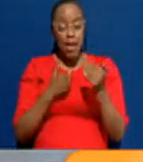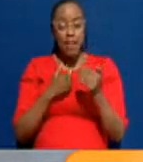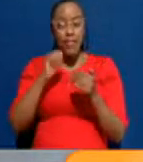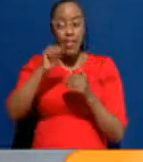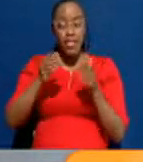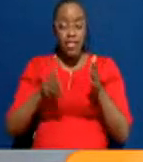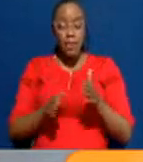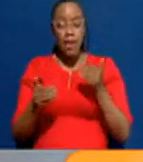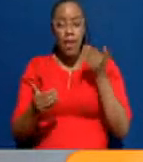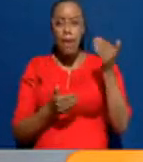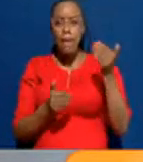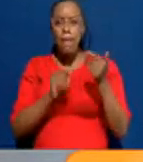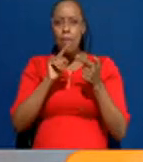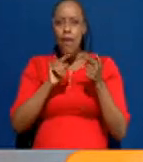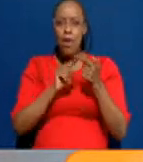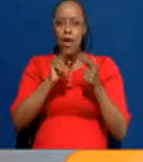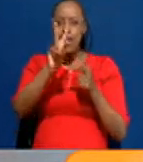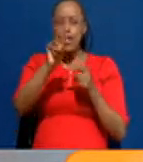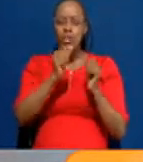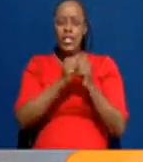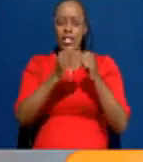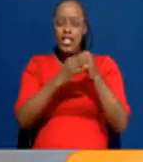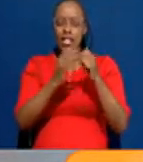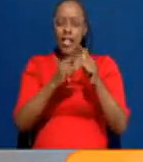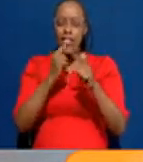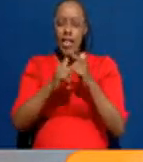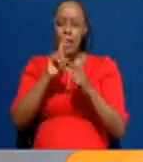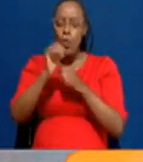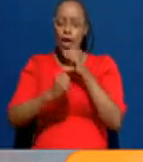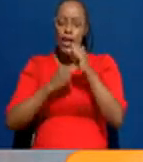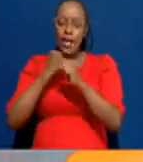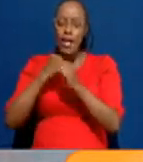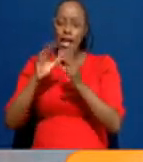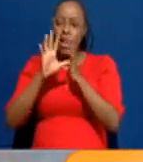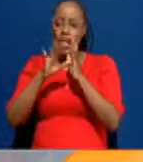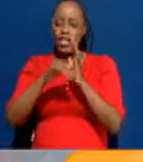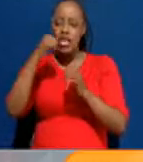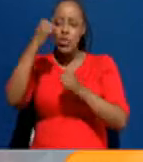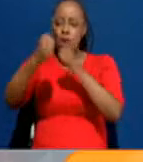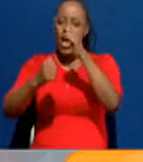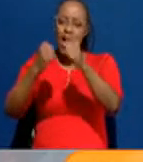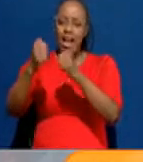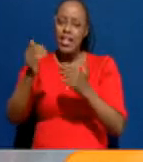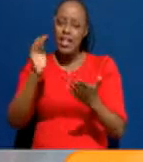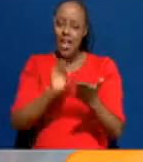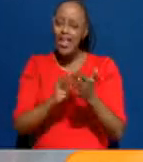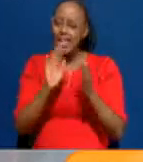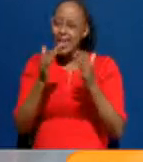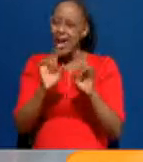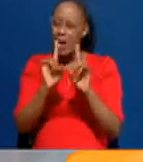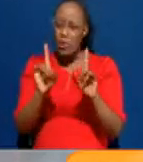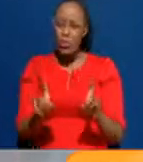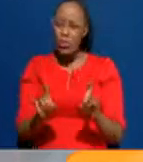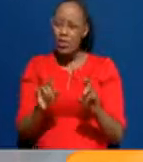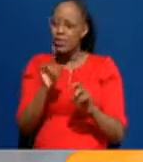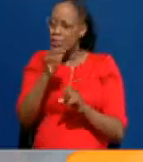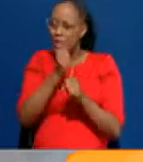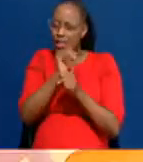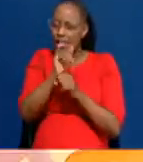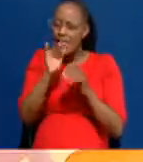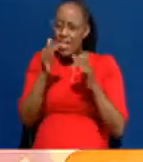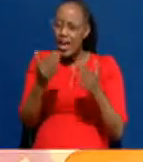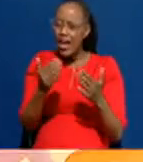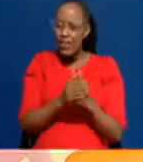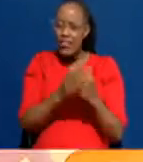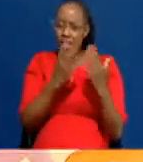had my baby in 2018. 18? Yes. And then a year later, you were running again. Mm-hmm. How, Faith? How? I